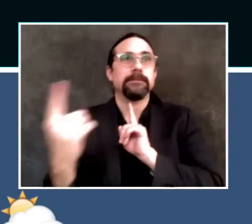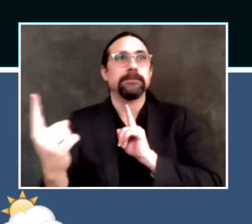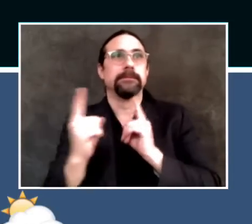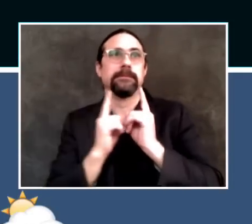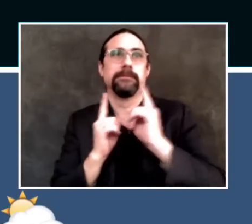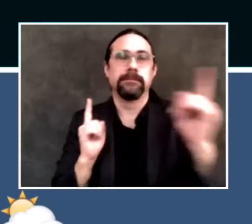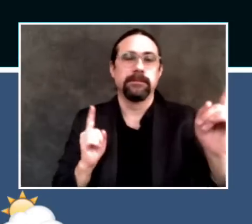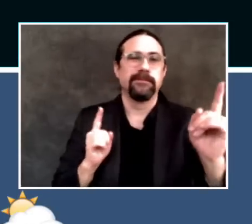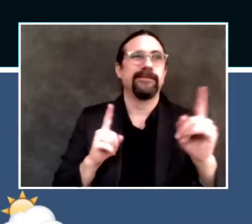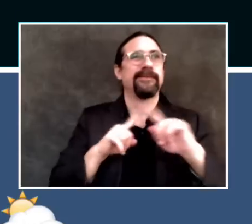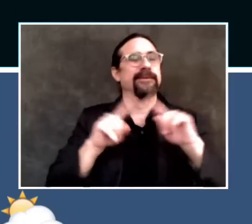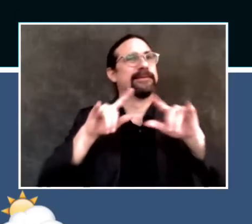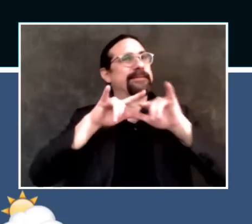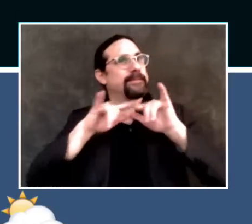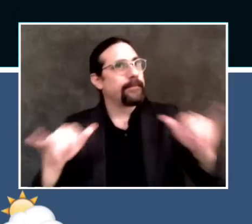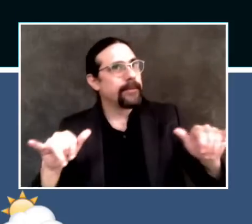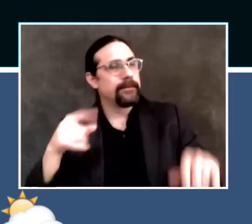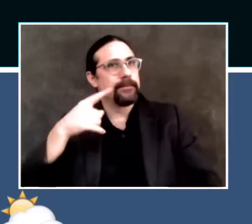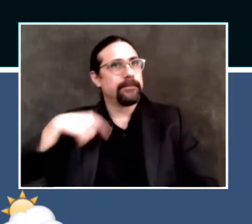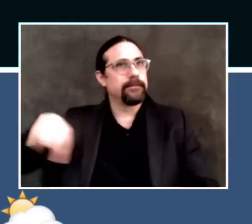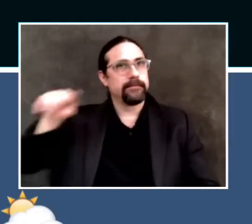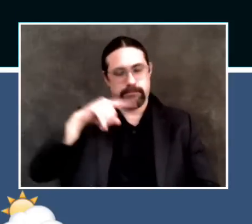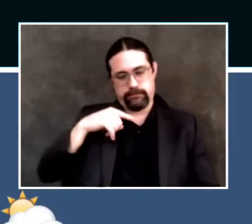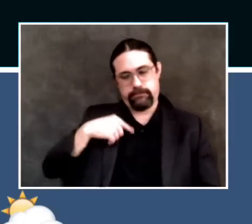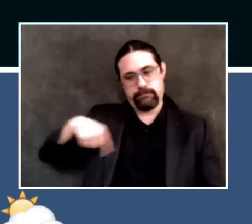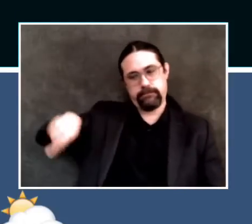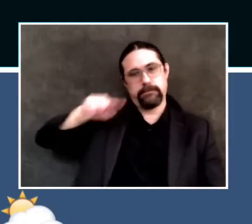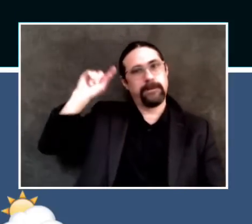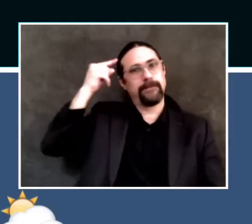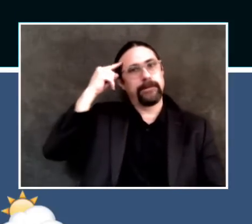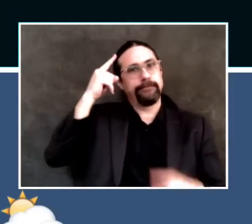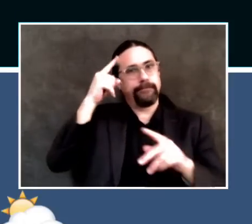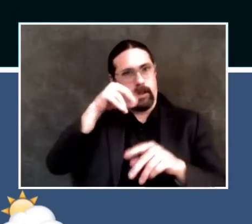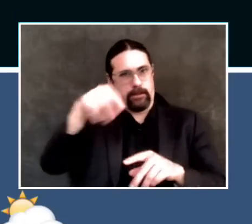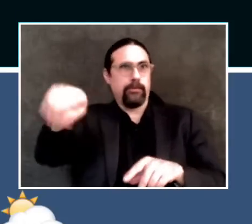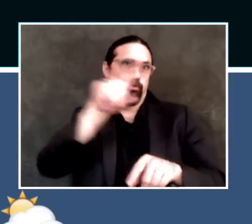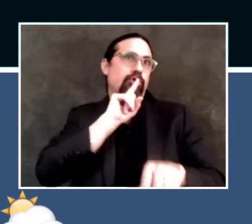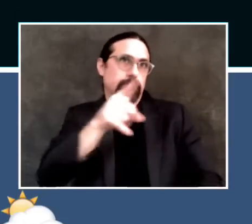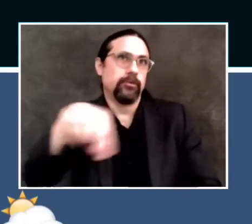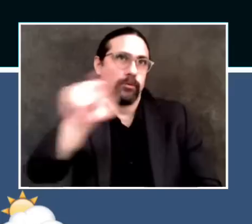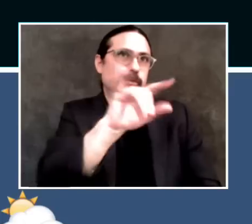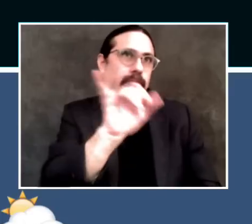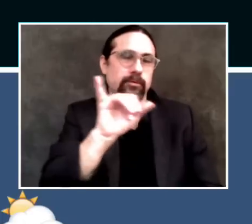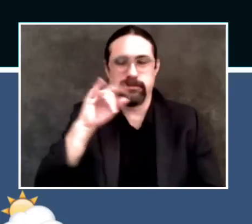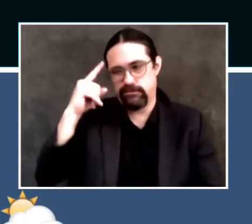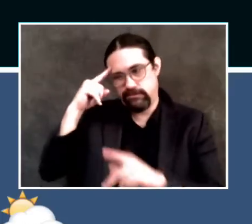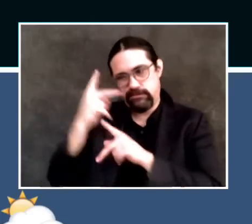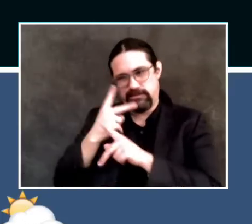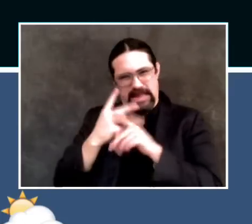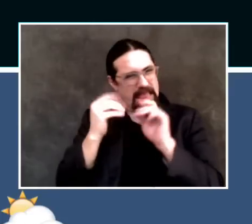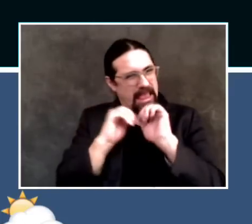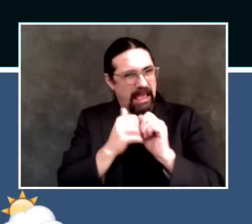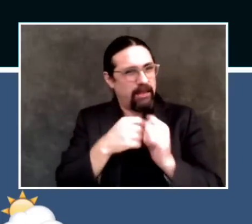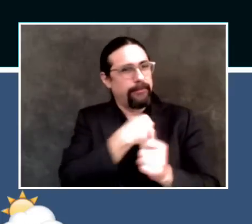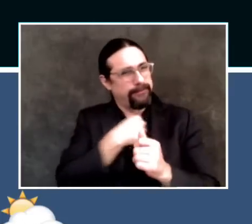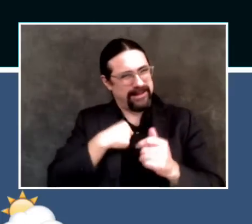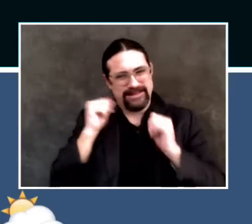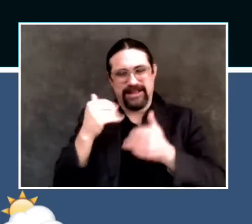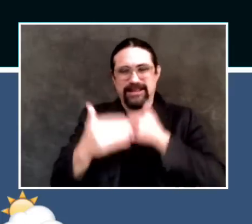it happens in April. I think if we really work hard, we have a chance of seeing change in May or